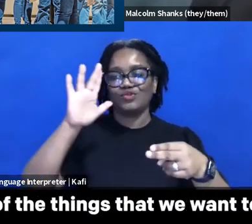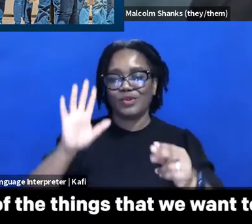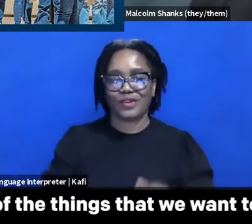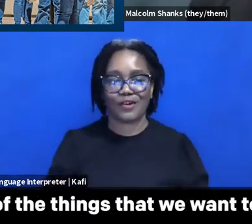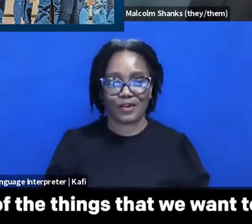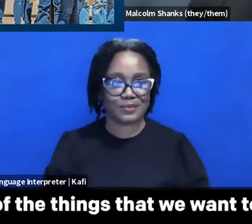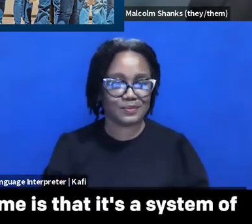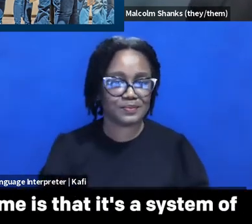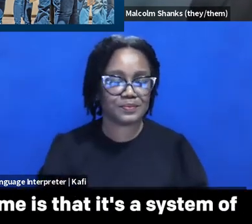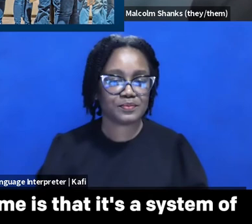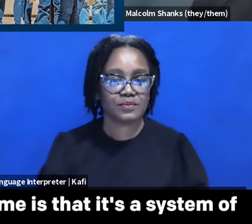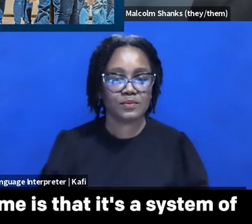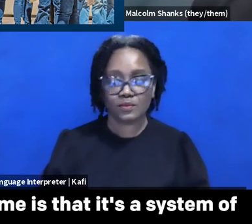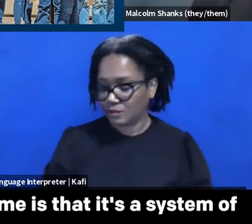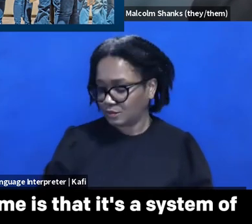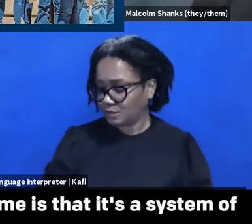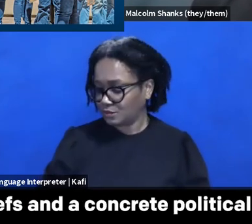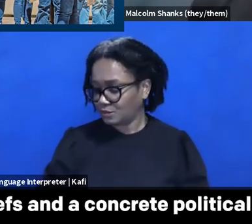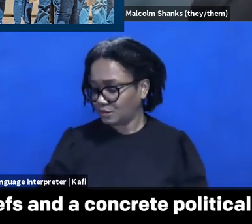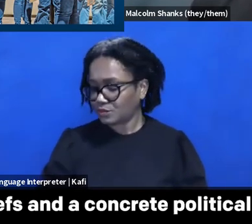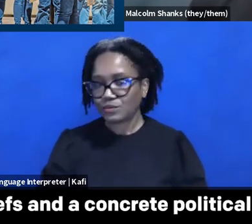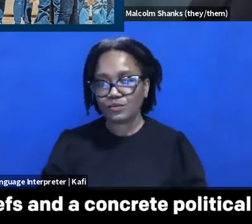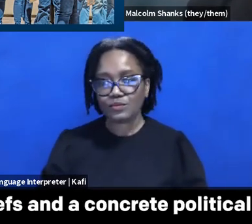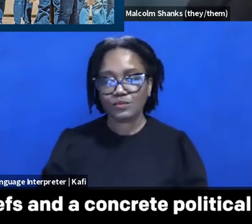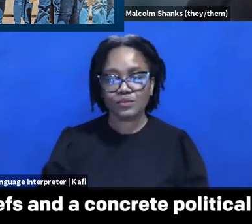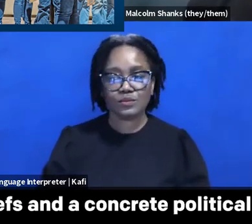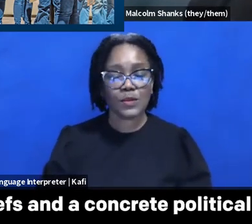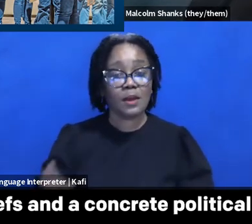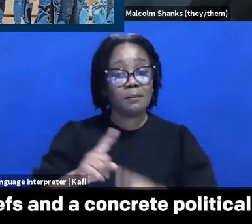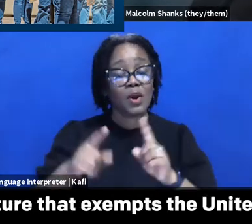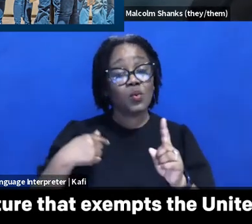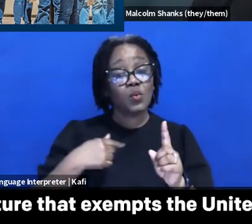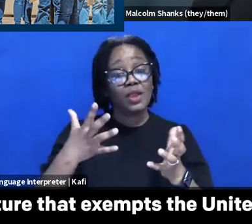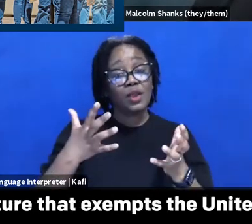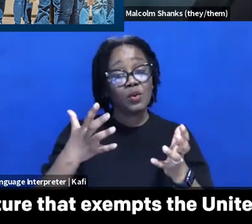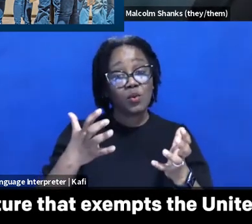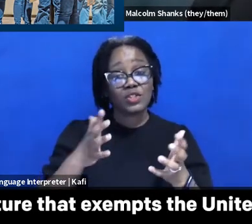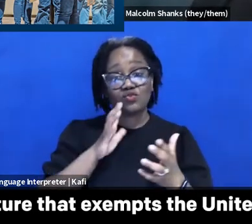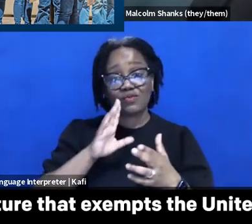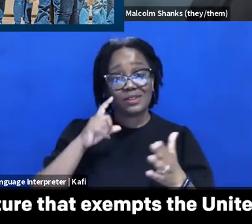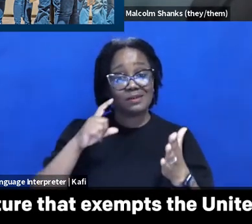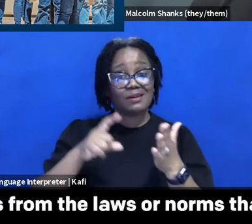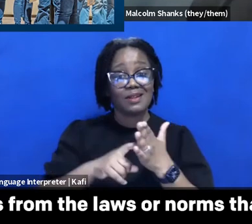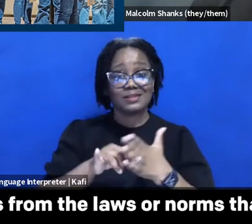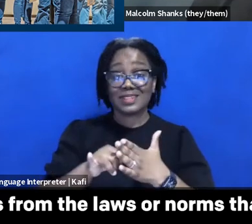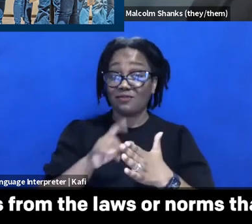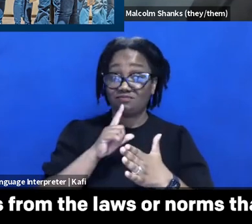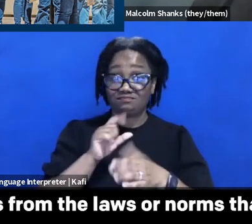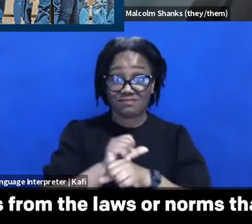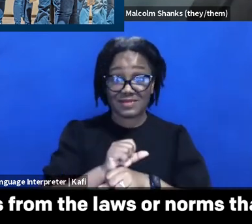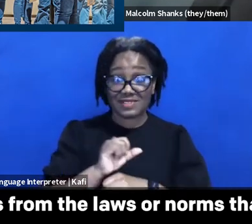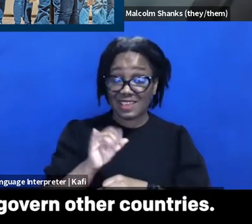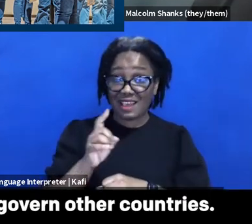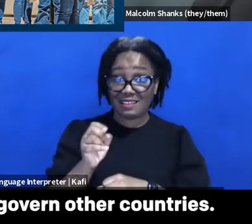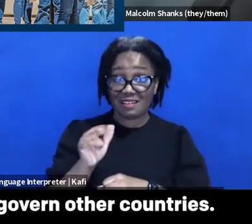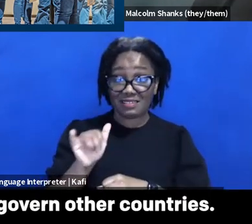of the things that we want to name is that it's a system of beliefs and a concrete political structure. It exempts the United States from the laws or